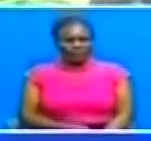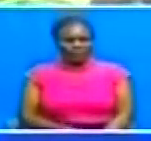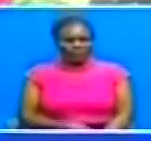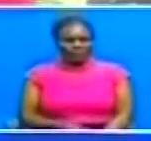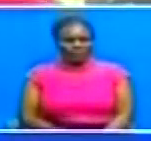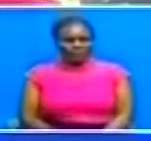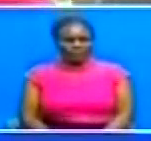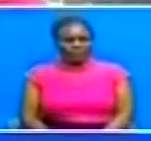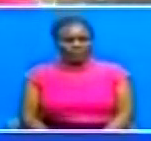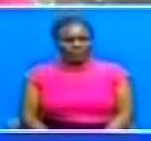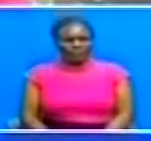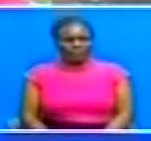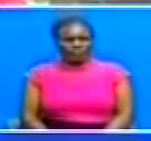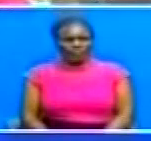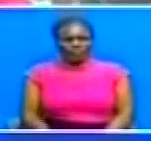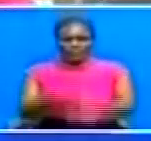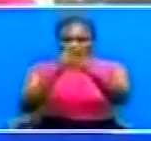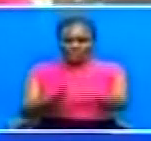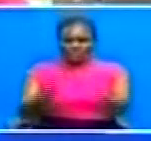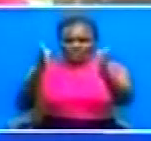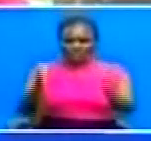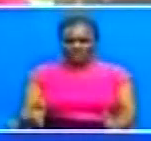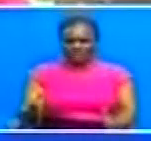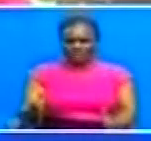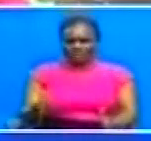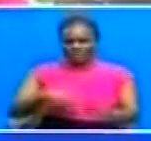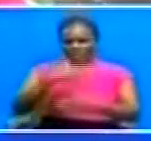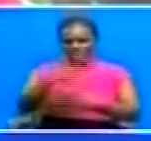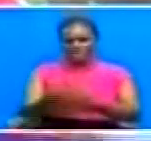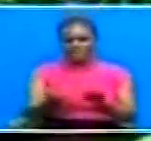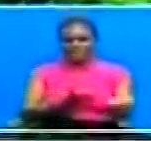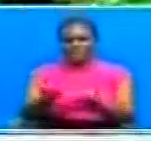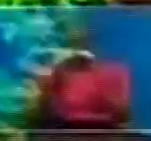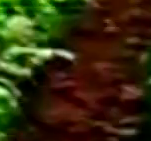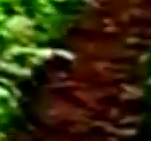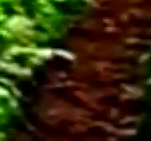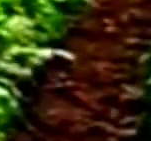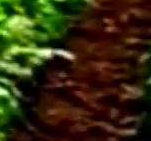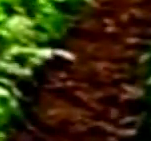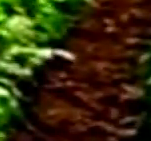Philip Keitany for The Next Frontier.